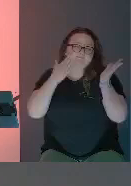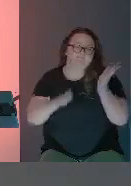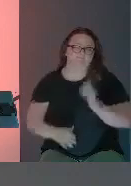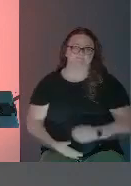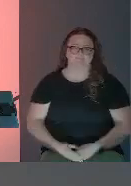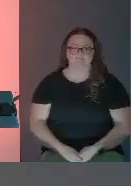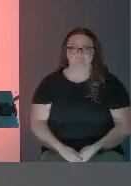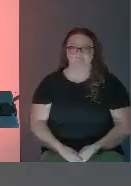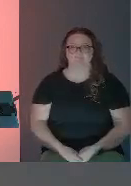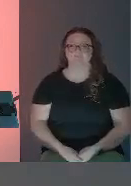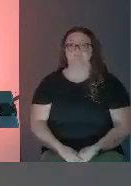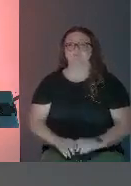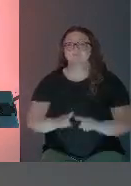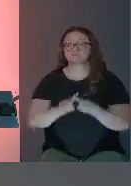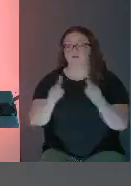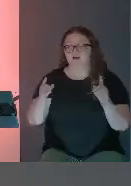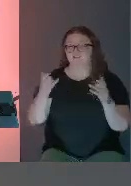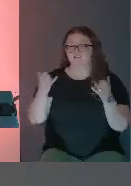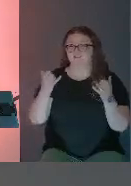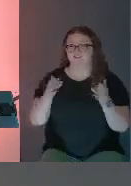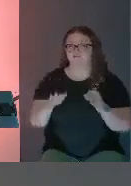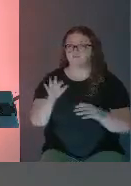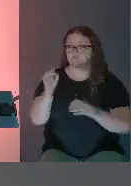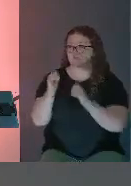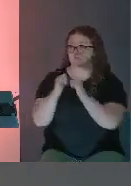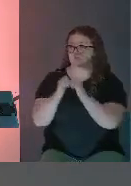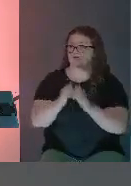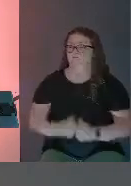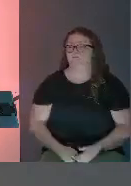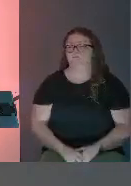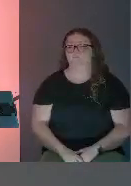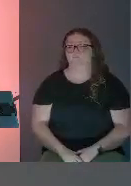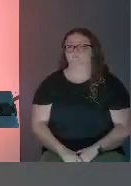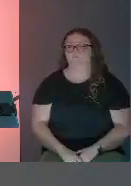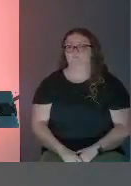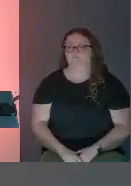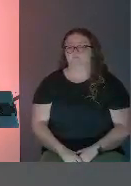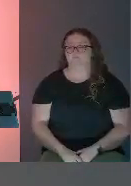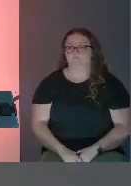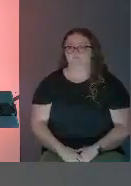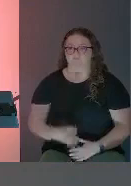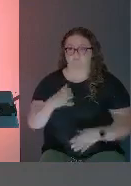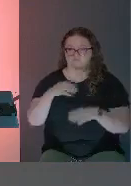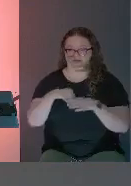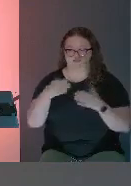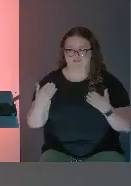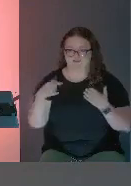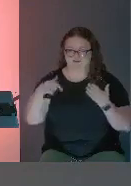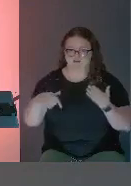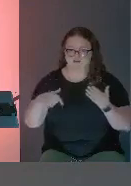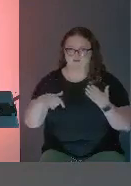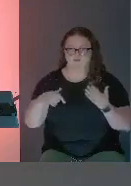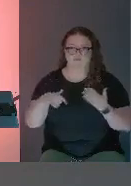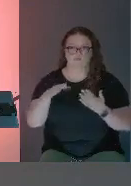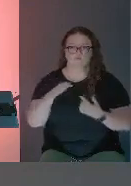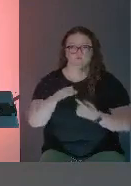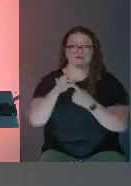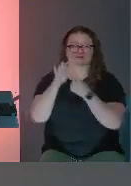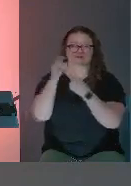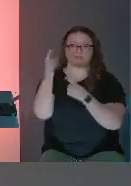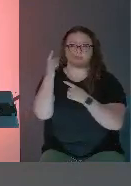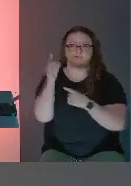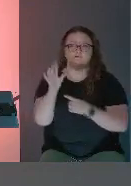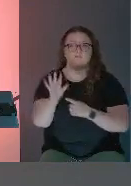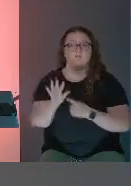But here we find ourselves together, part of something unique, a part of something special that he refers